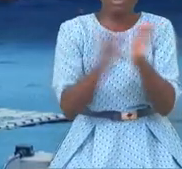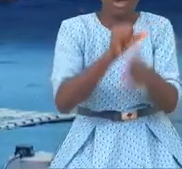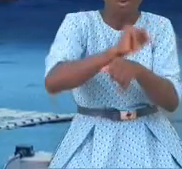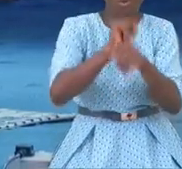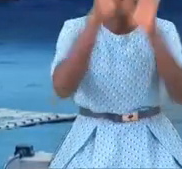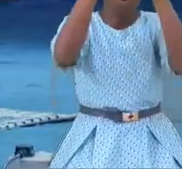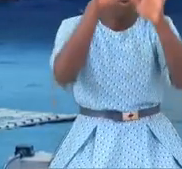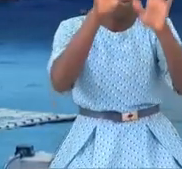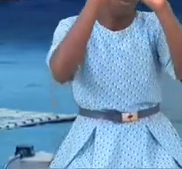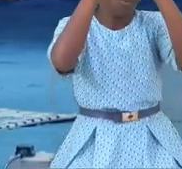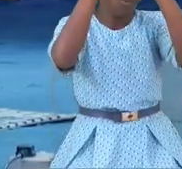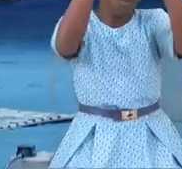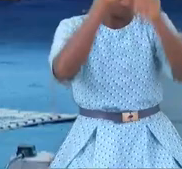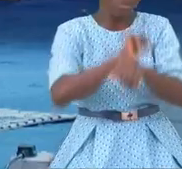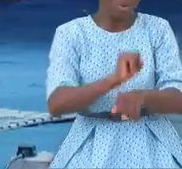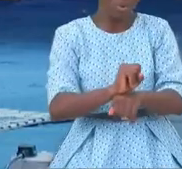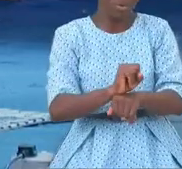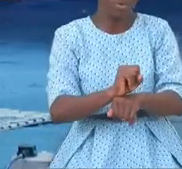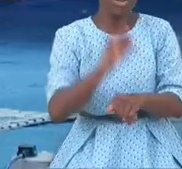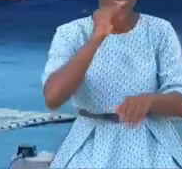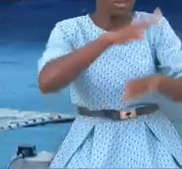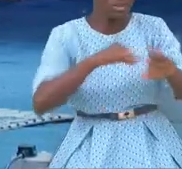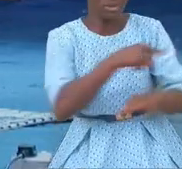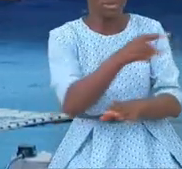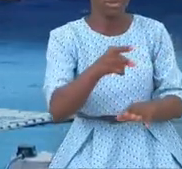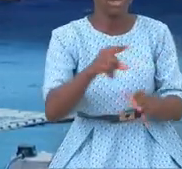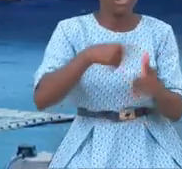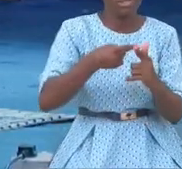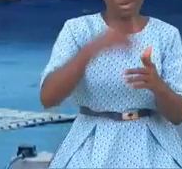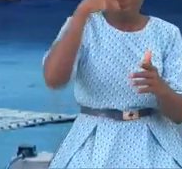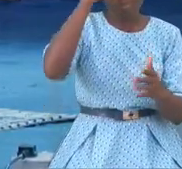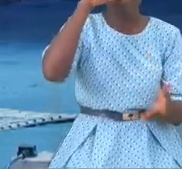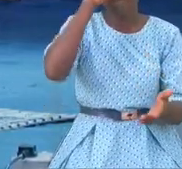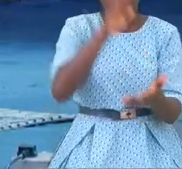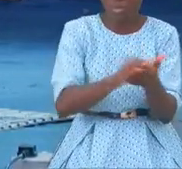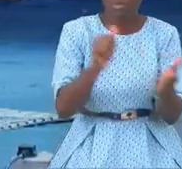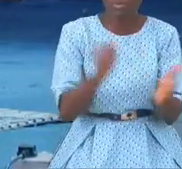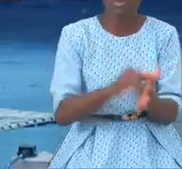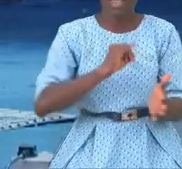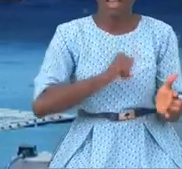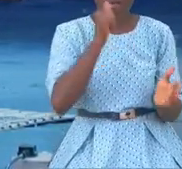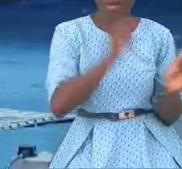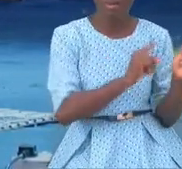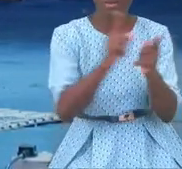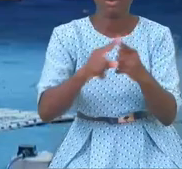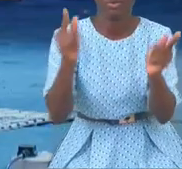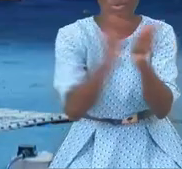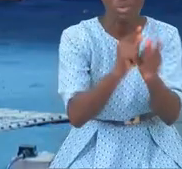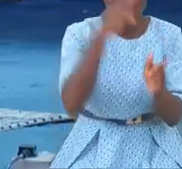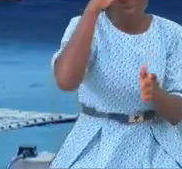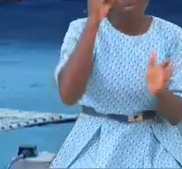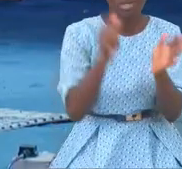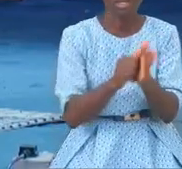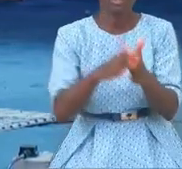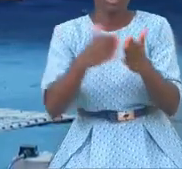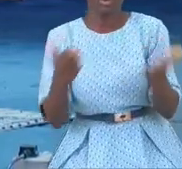garment that showed that he was blind, he said, I will not need this garment, the identification